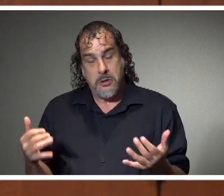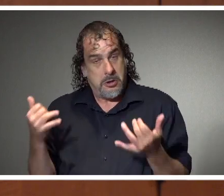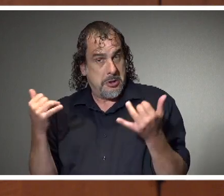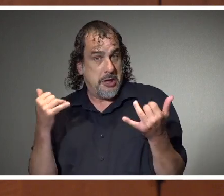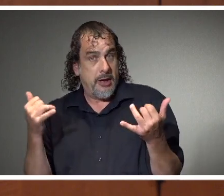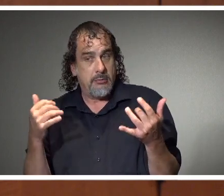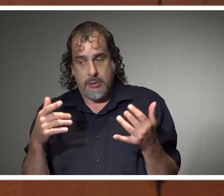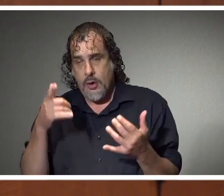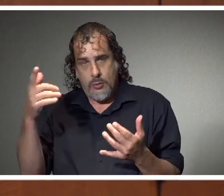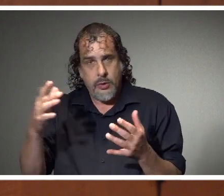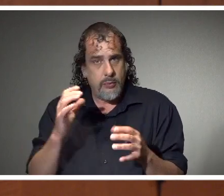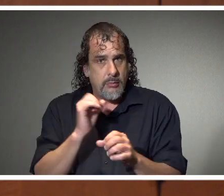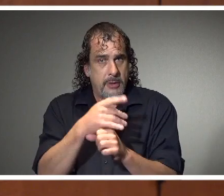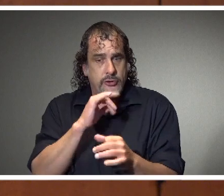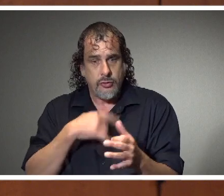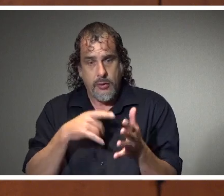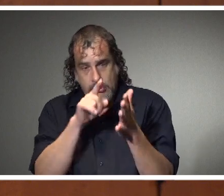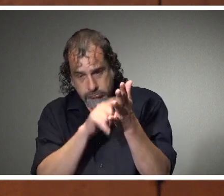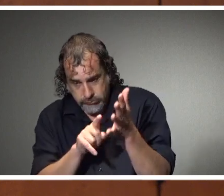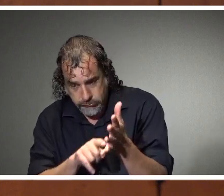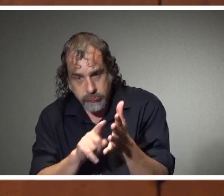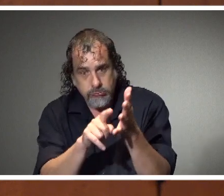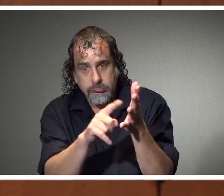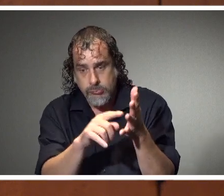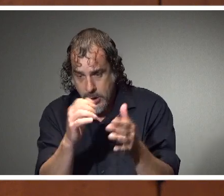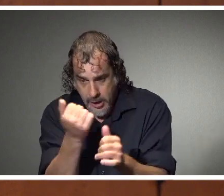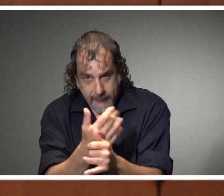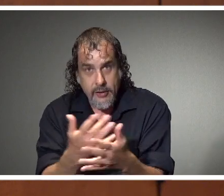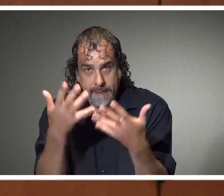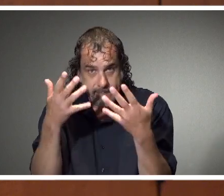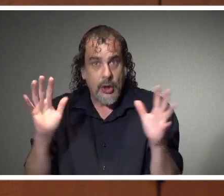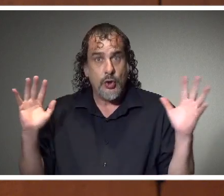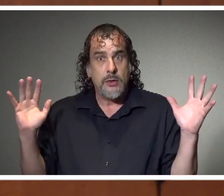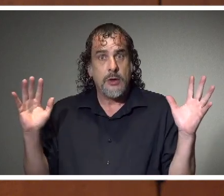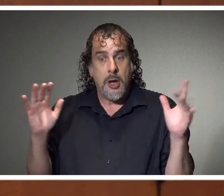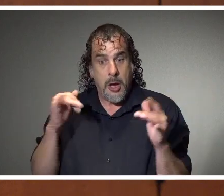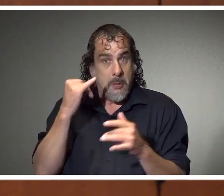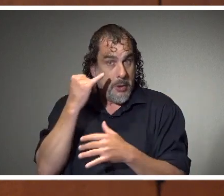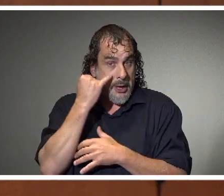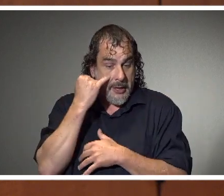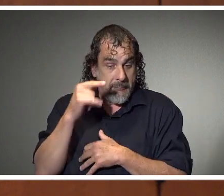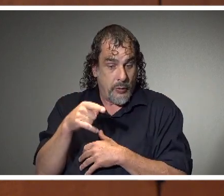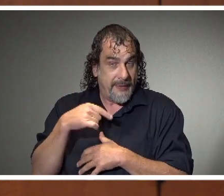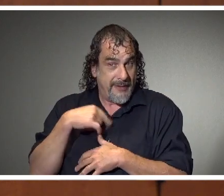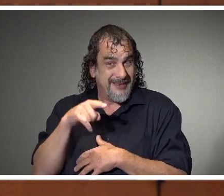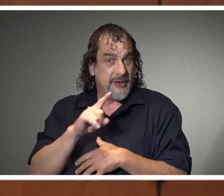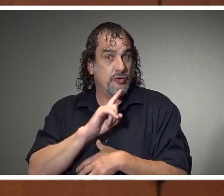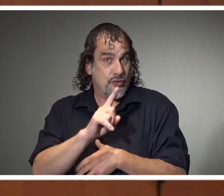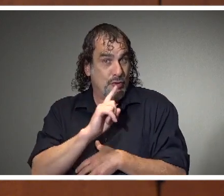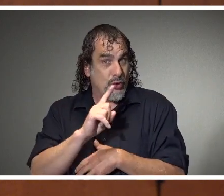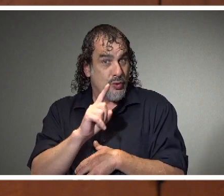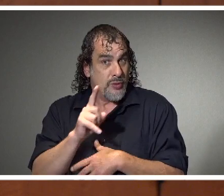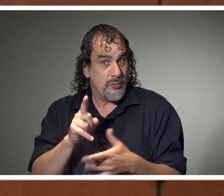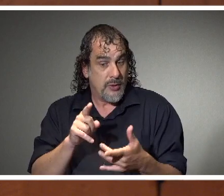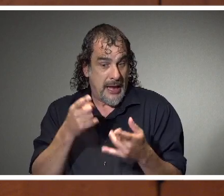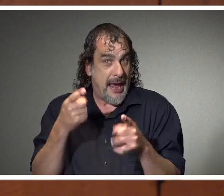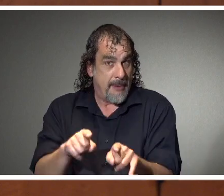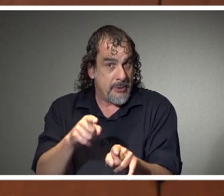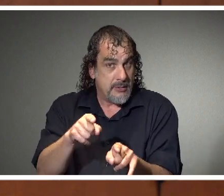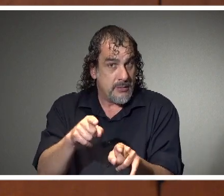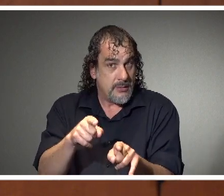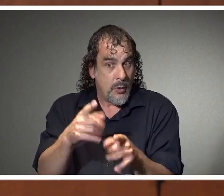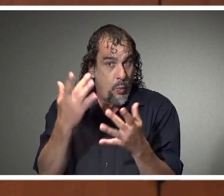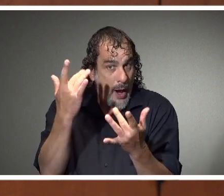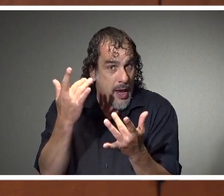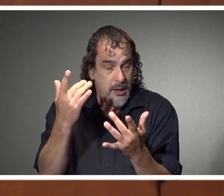this investigation is done and that it is completed. But if this is in fact what it looks like, I want you to know that we're going